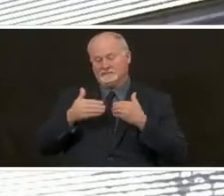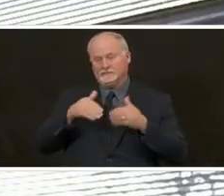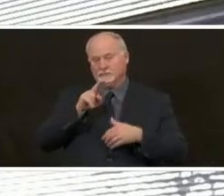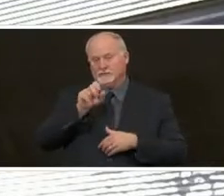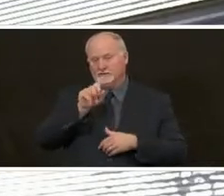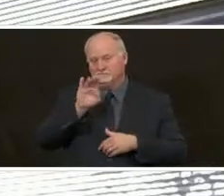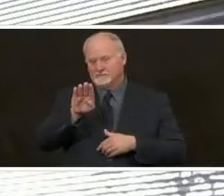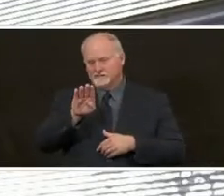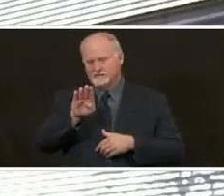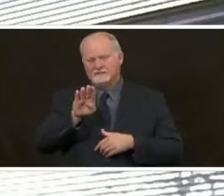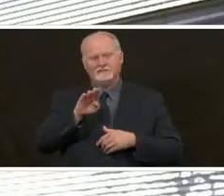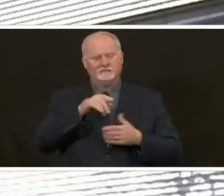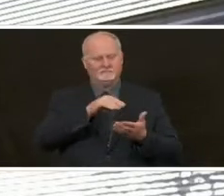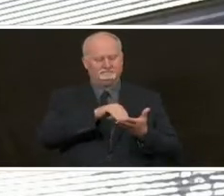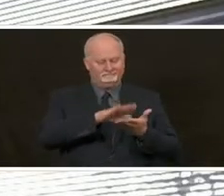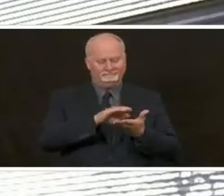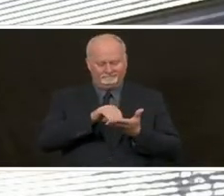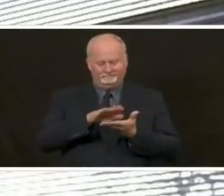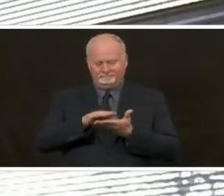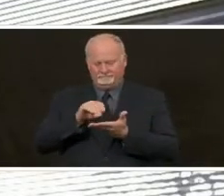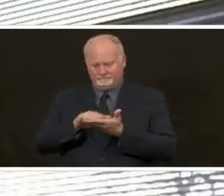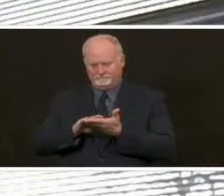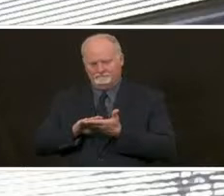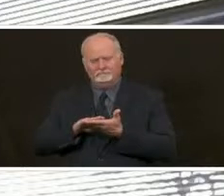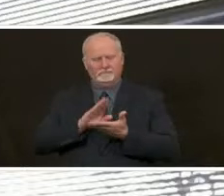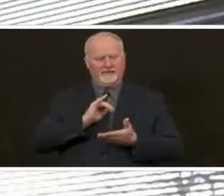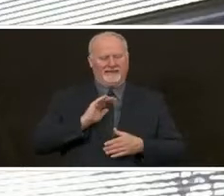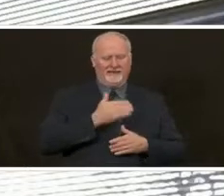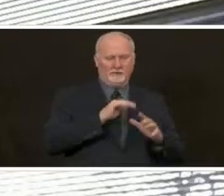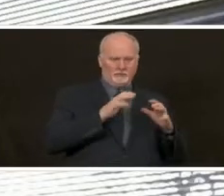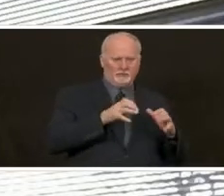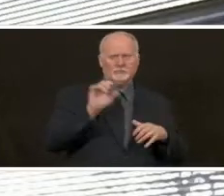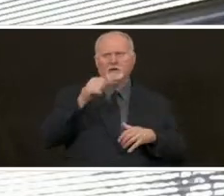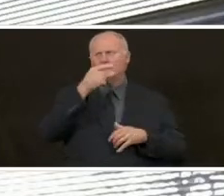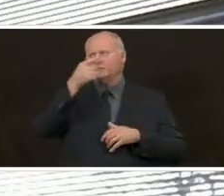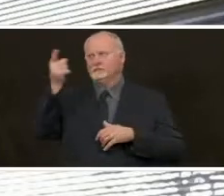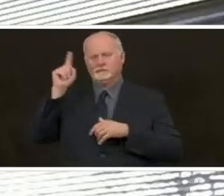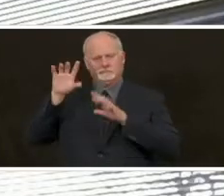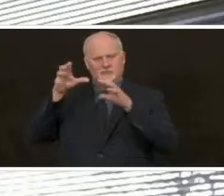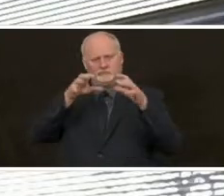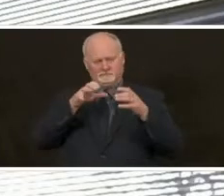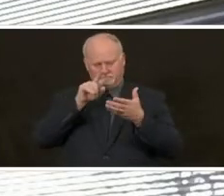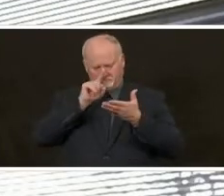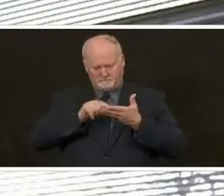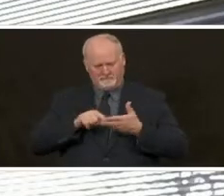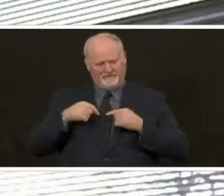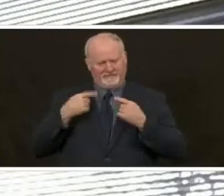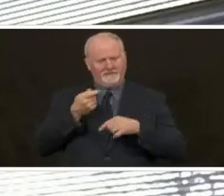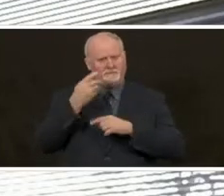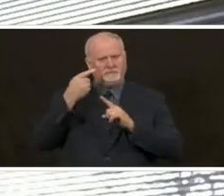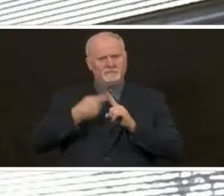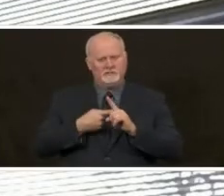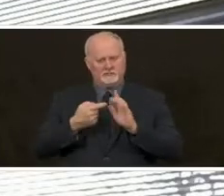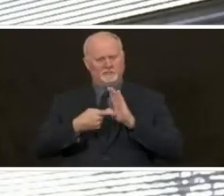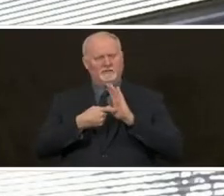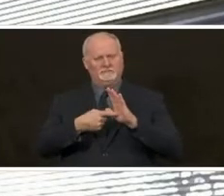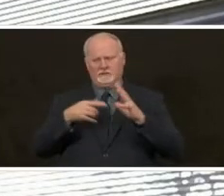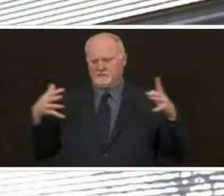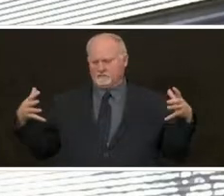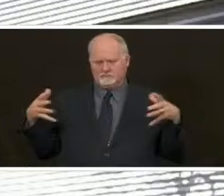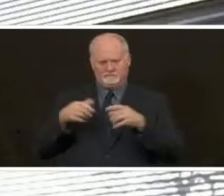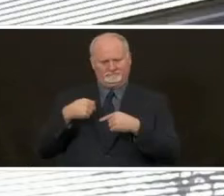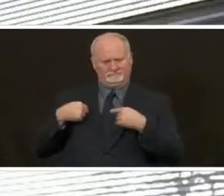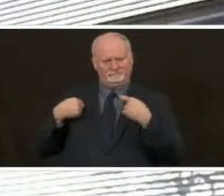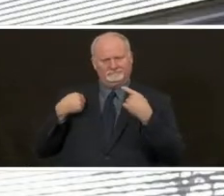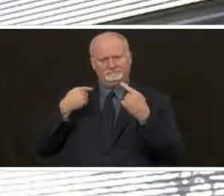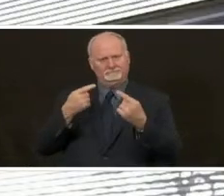those reported by Revivicor and other United Therapeutic collaborators over the past few months represent the culmination of 2 decades